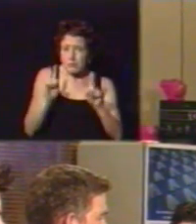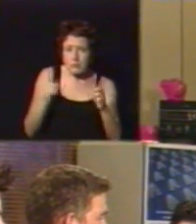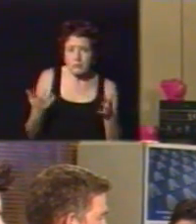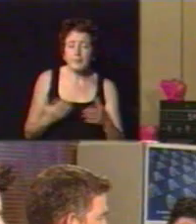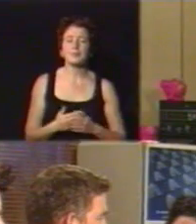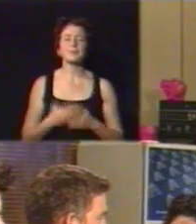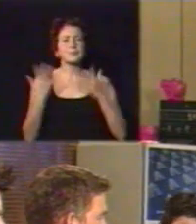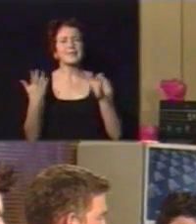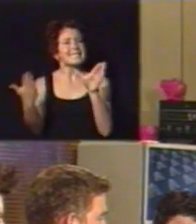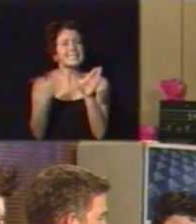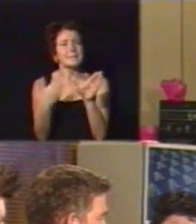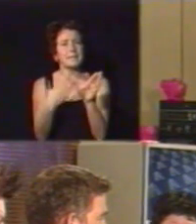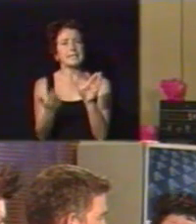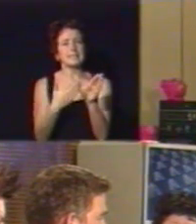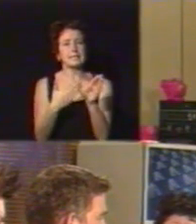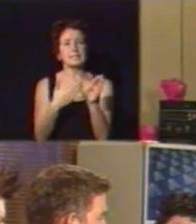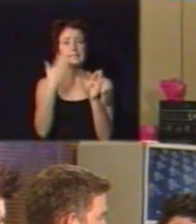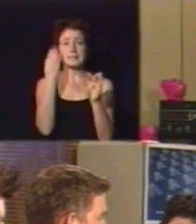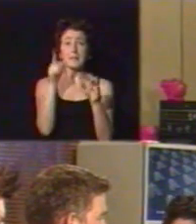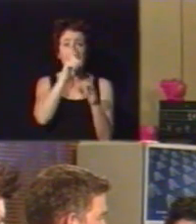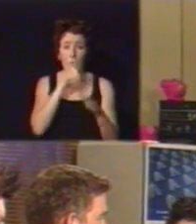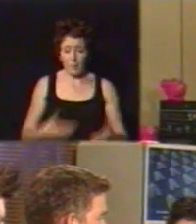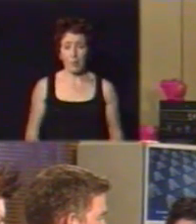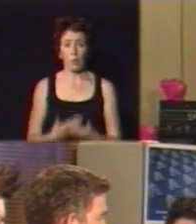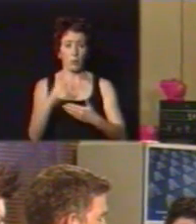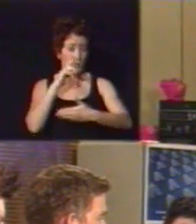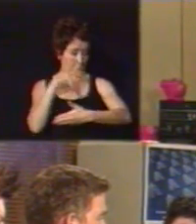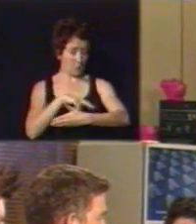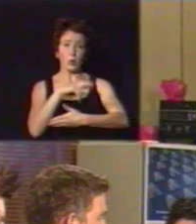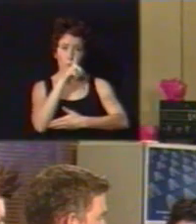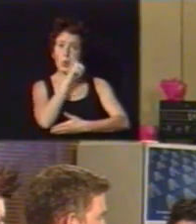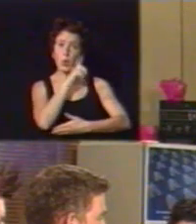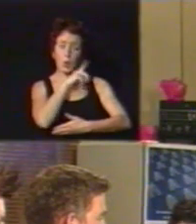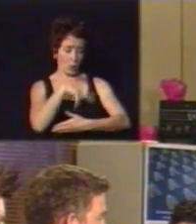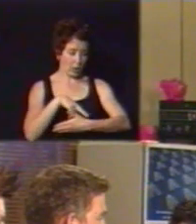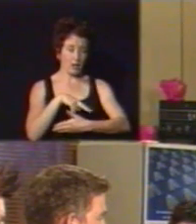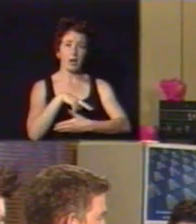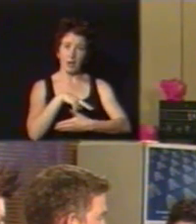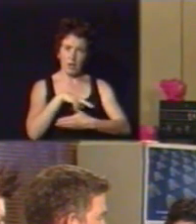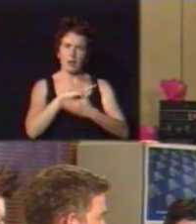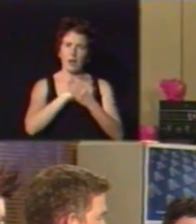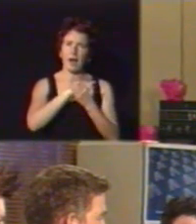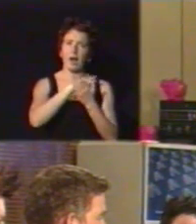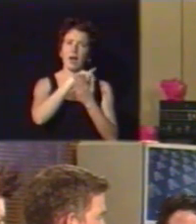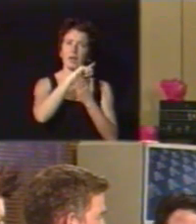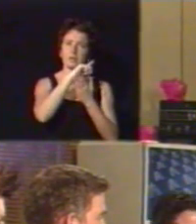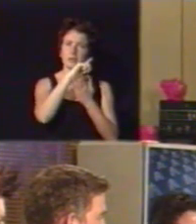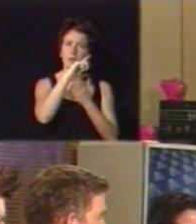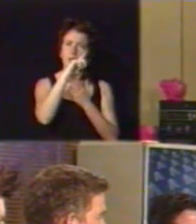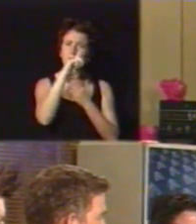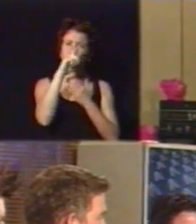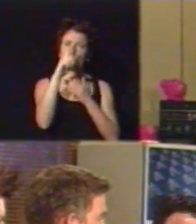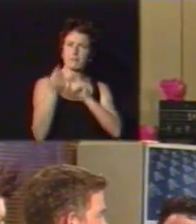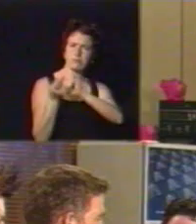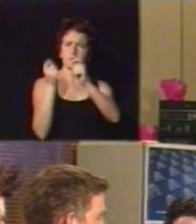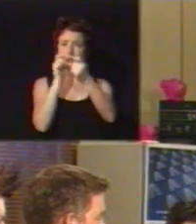Some intersex conditions, you can actually be born looking completely female and virilise spontaneously. Sorry, masculinise, go